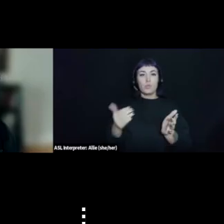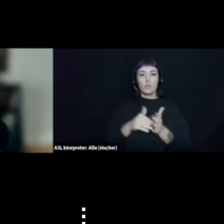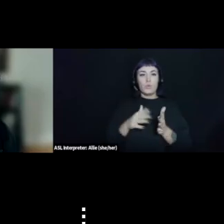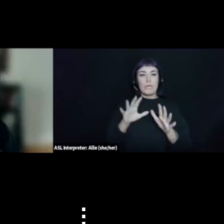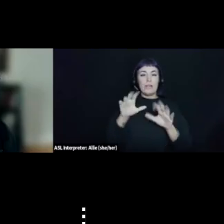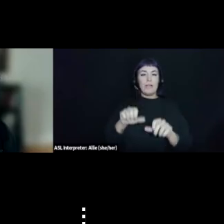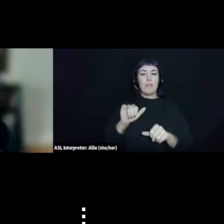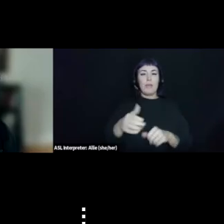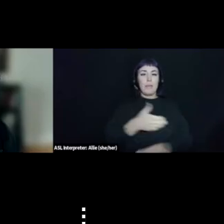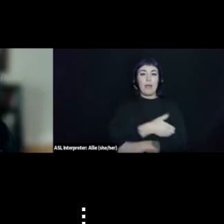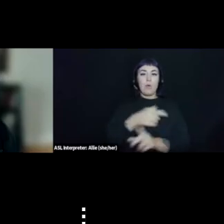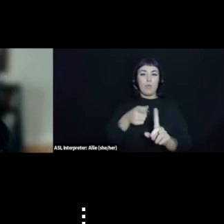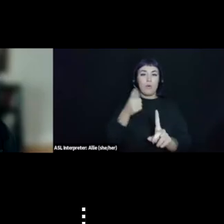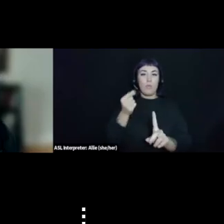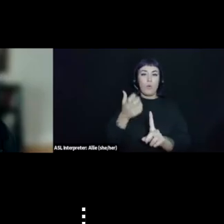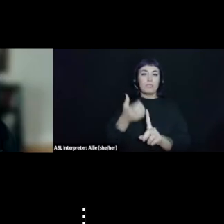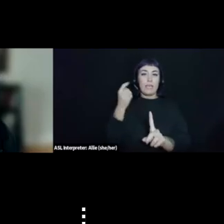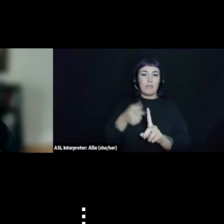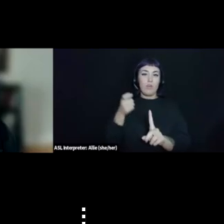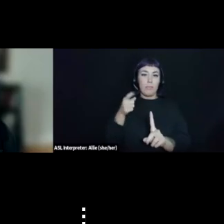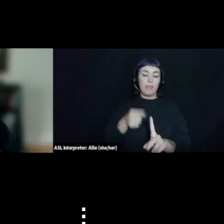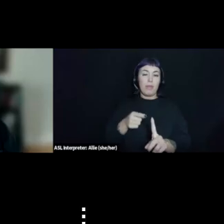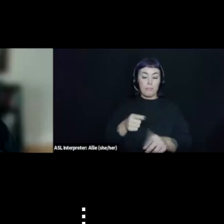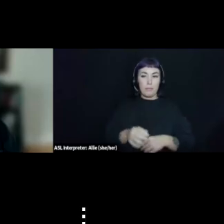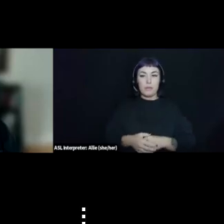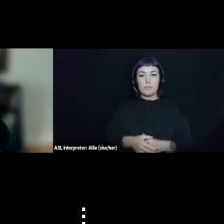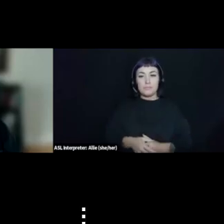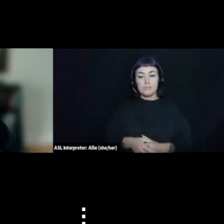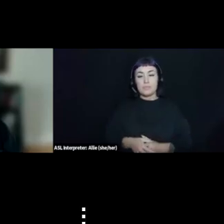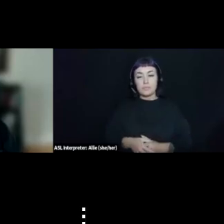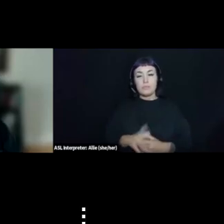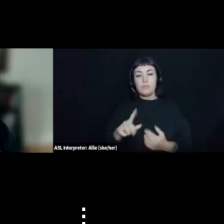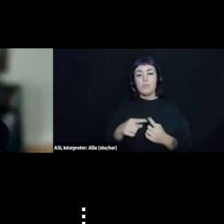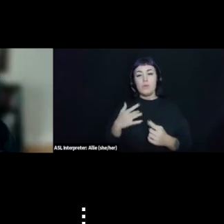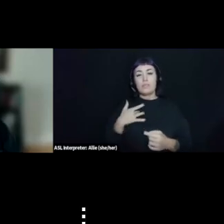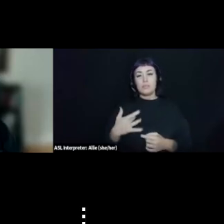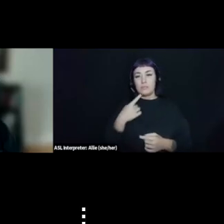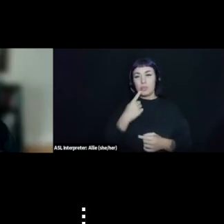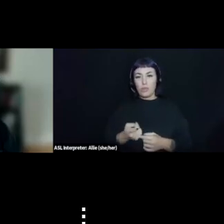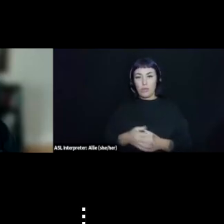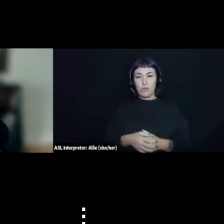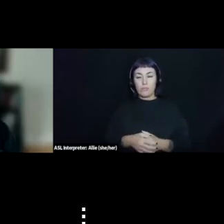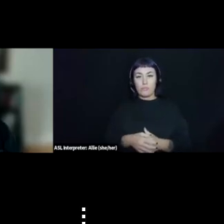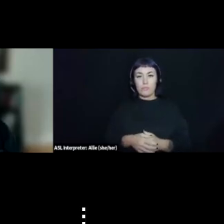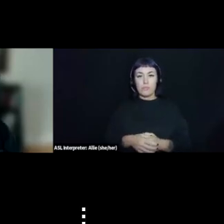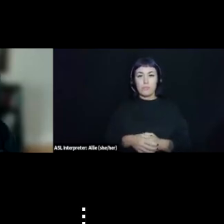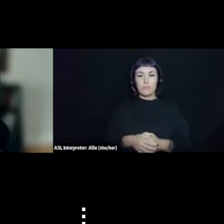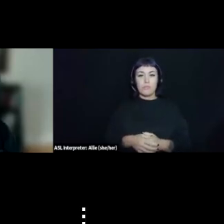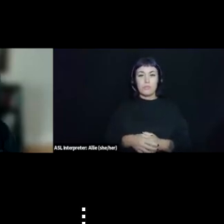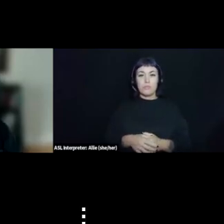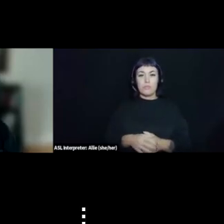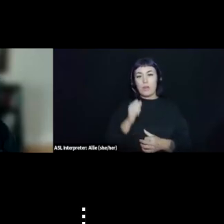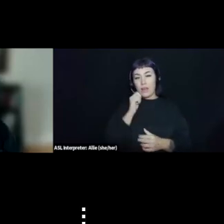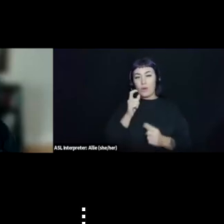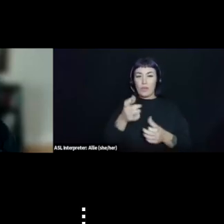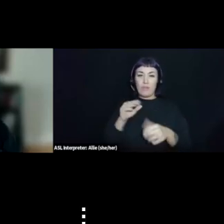the power from the power that was taken from them. What I usually tell them is, you know, I don't give a lot of